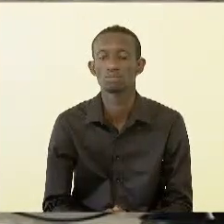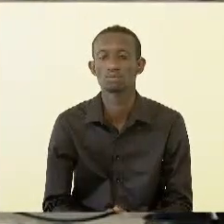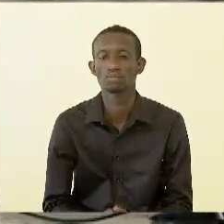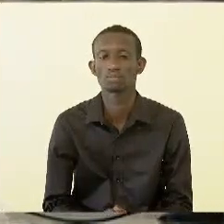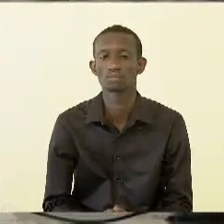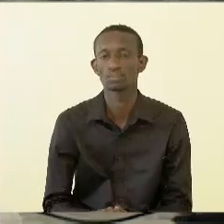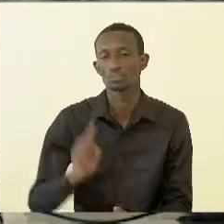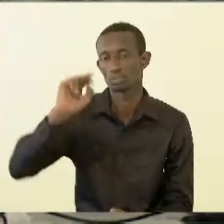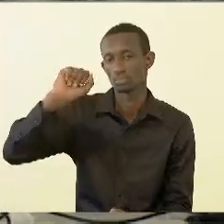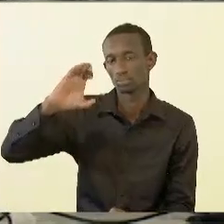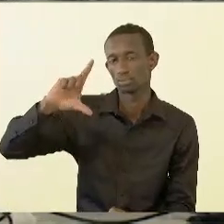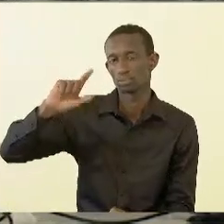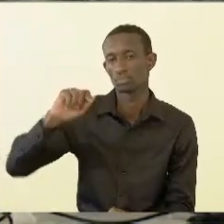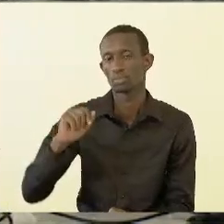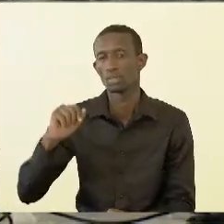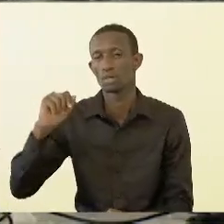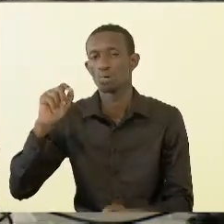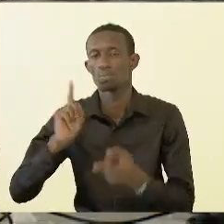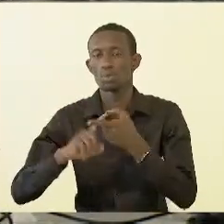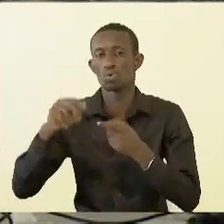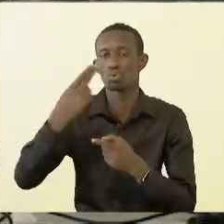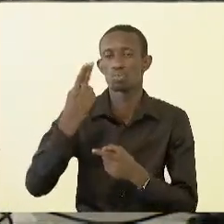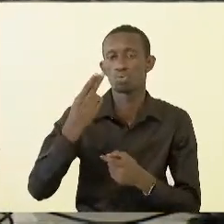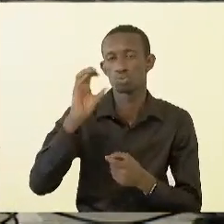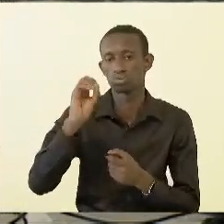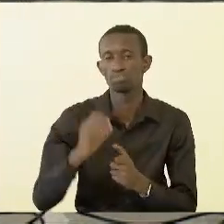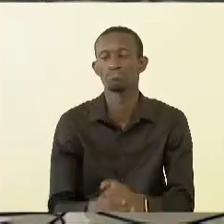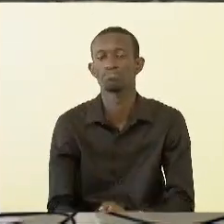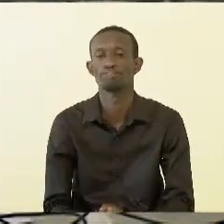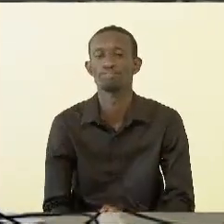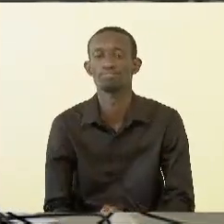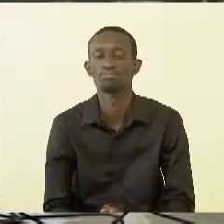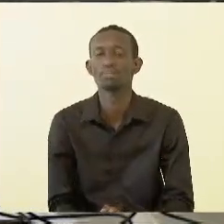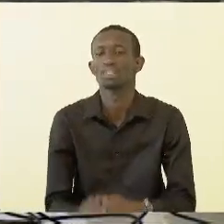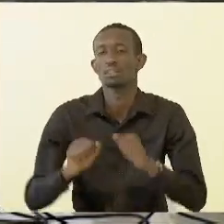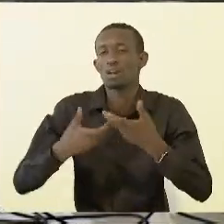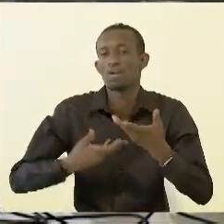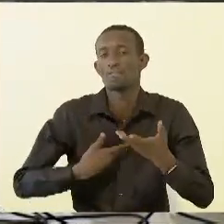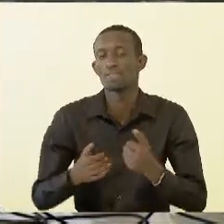sodium chloride and water. Good. So you may have